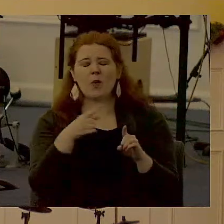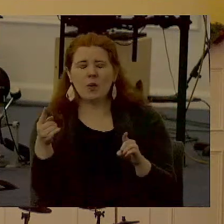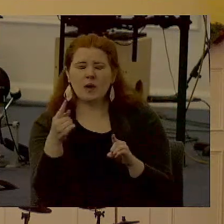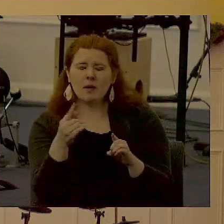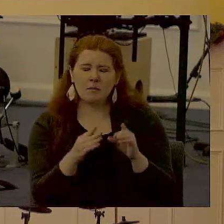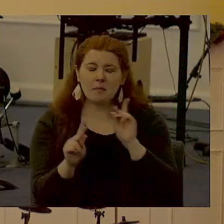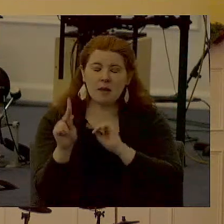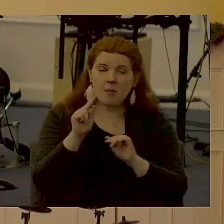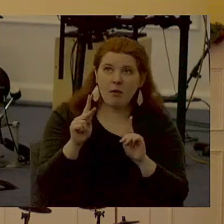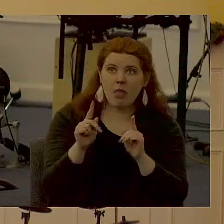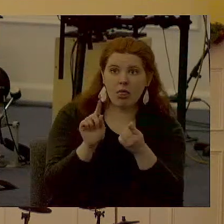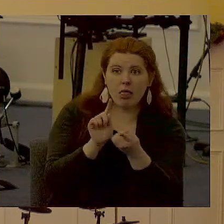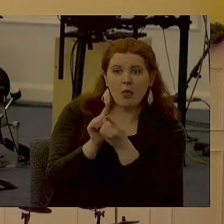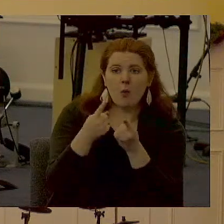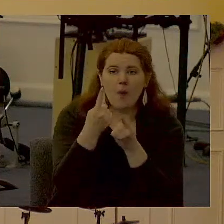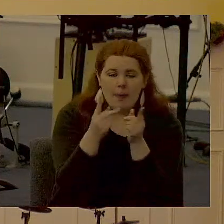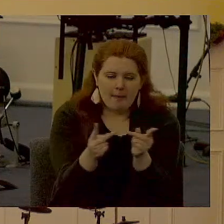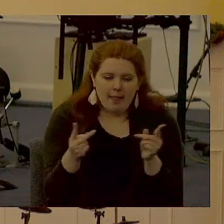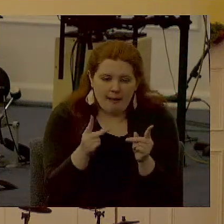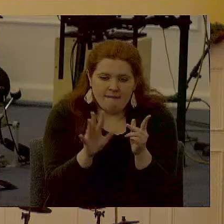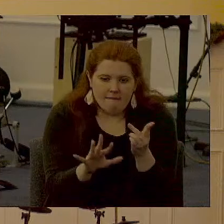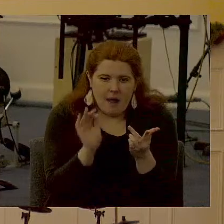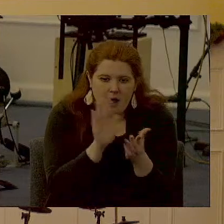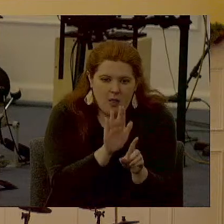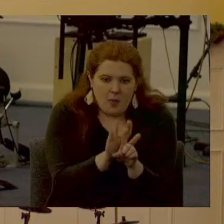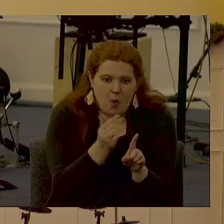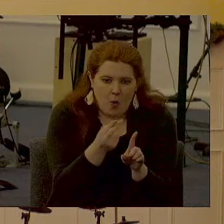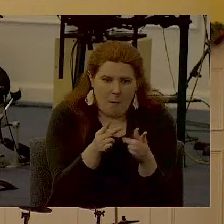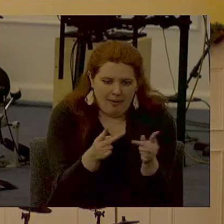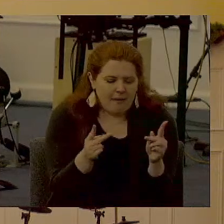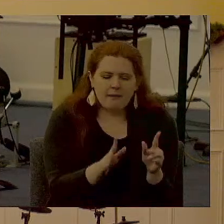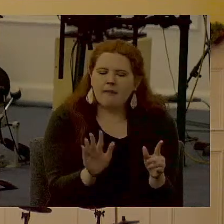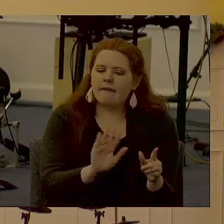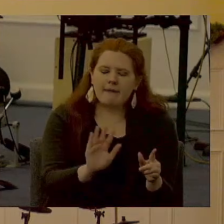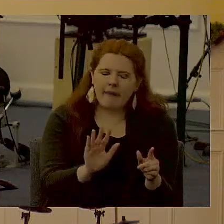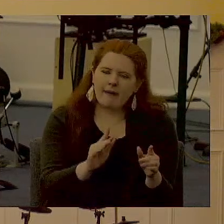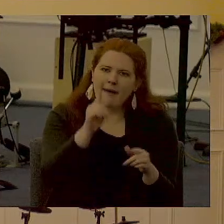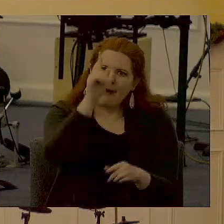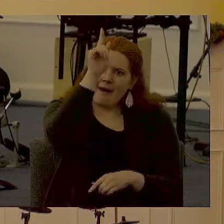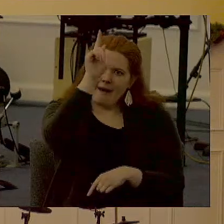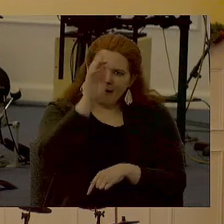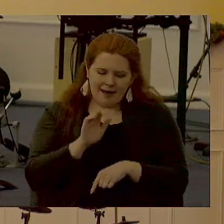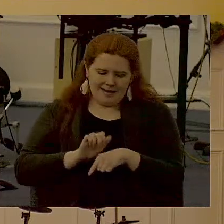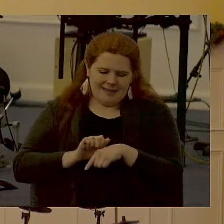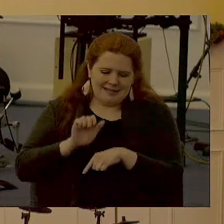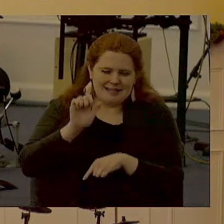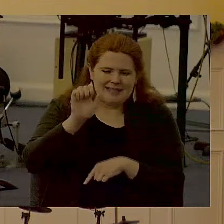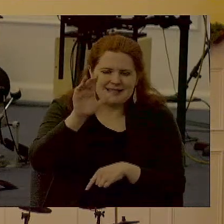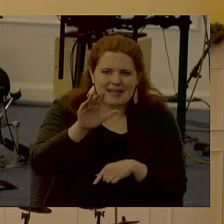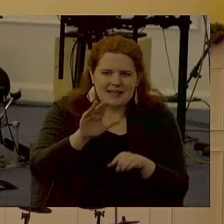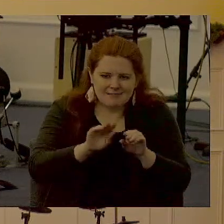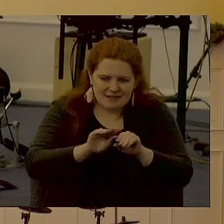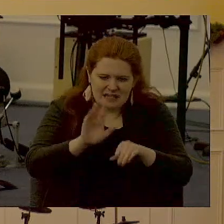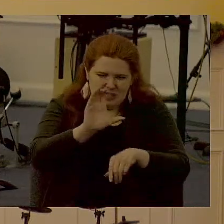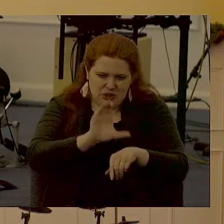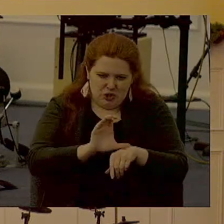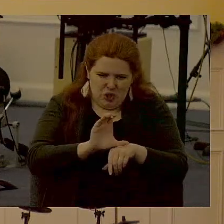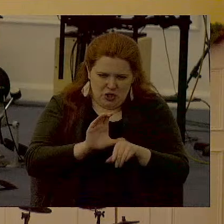people have to go to one place and find him in one place. What we're told is that God sends his church